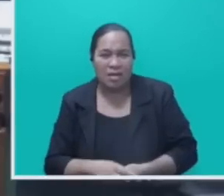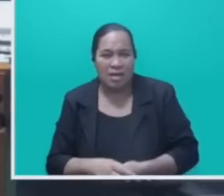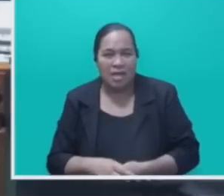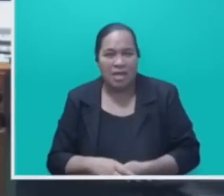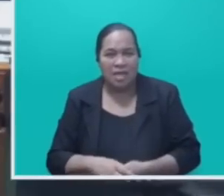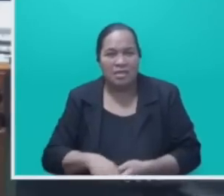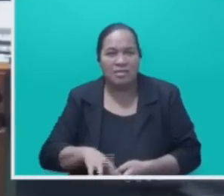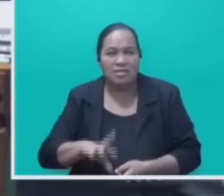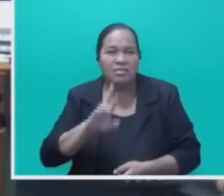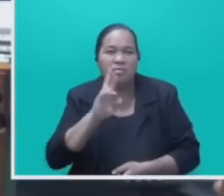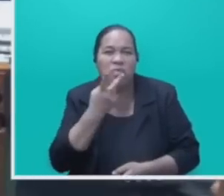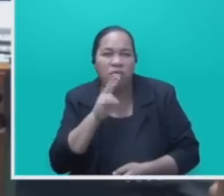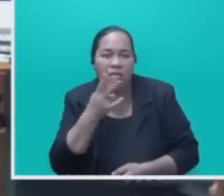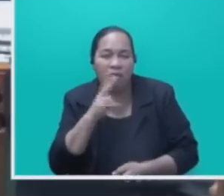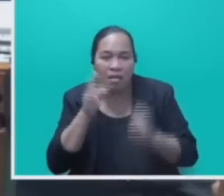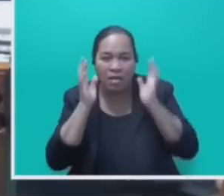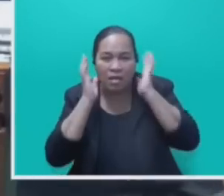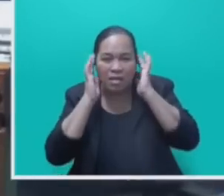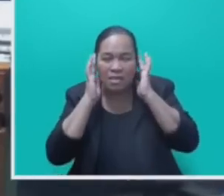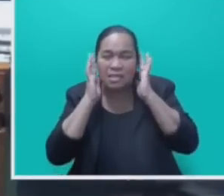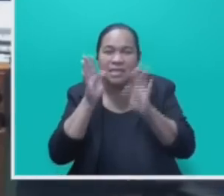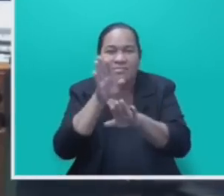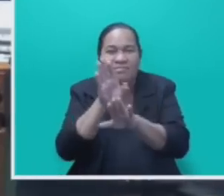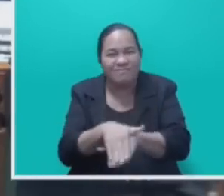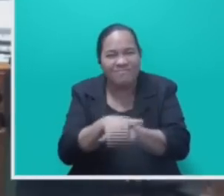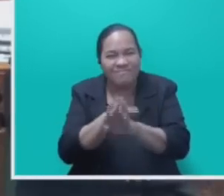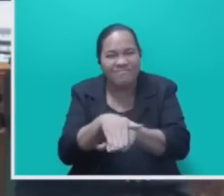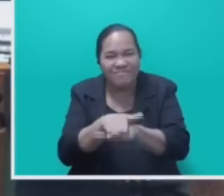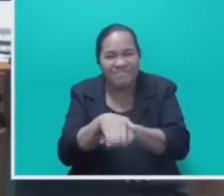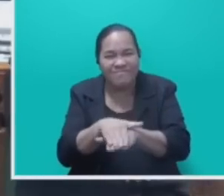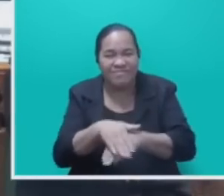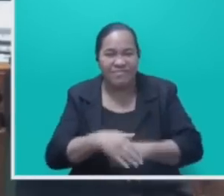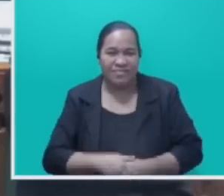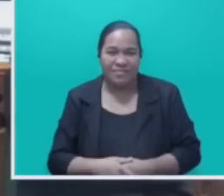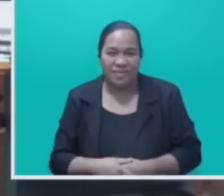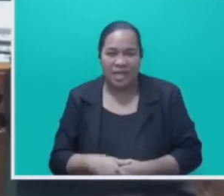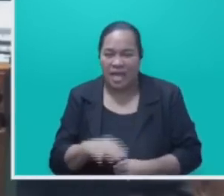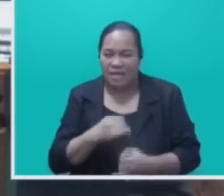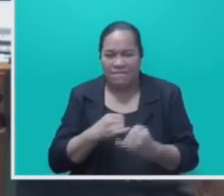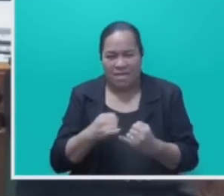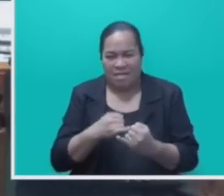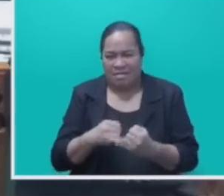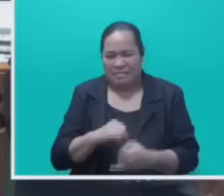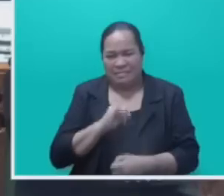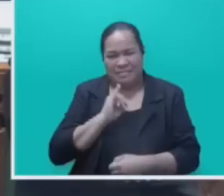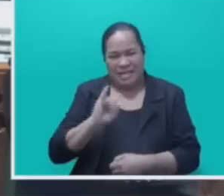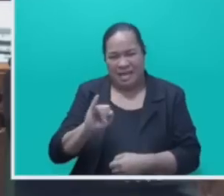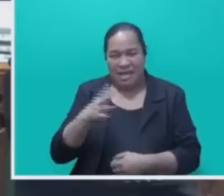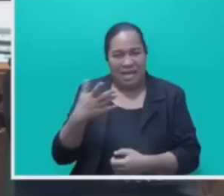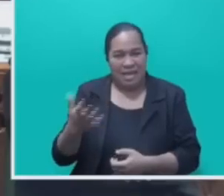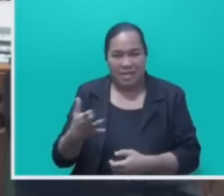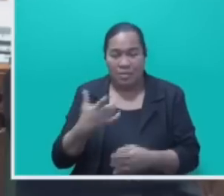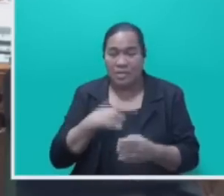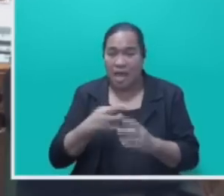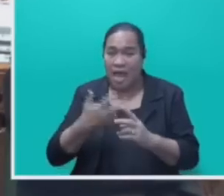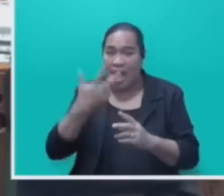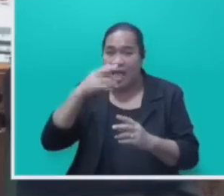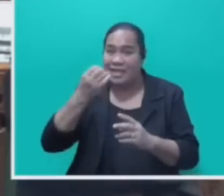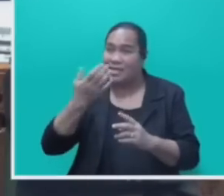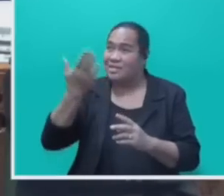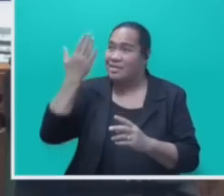and hypocritical of the highest degree. It is very sickening because as in the 80s and early